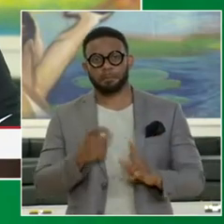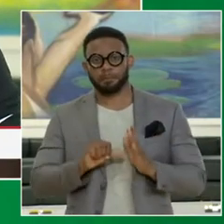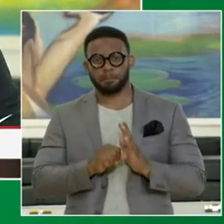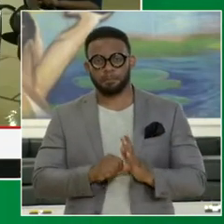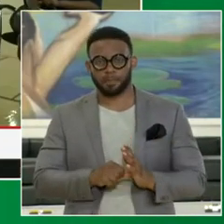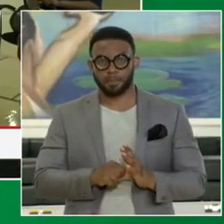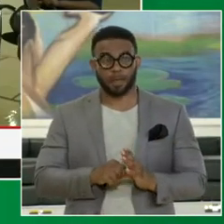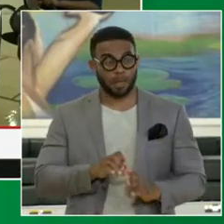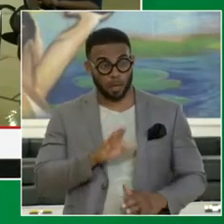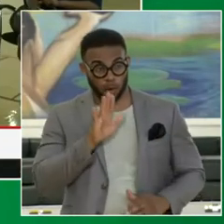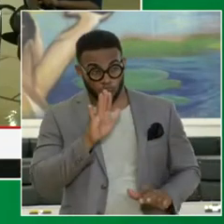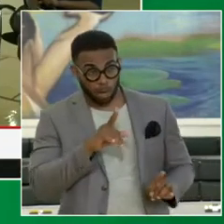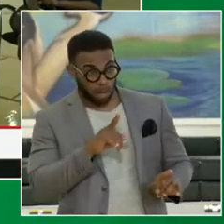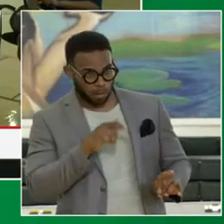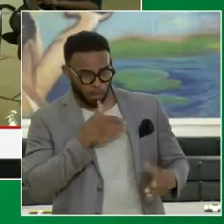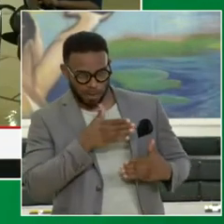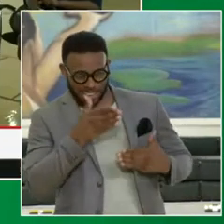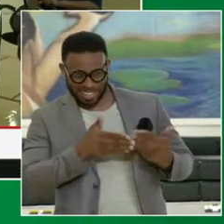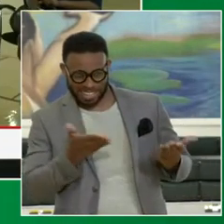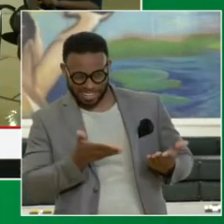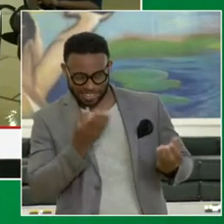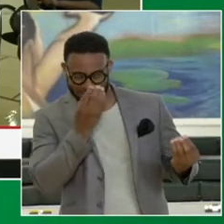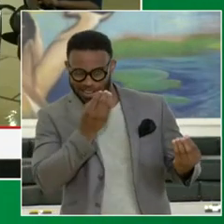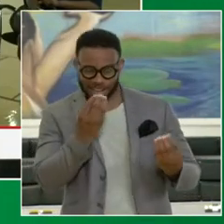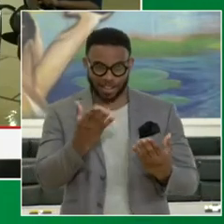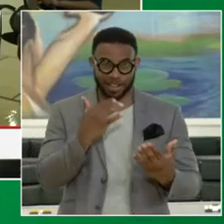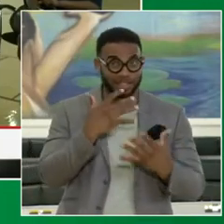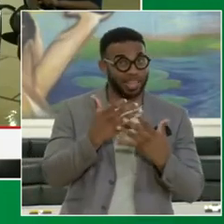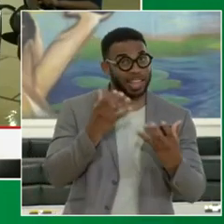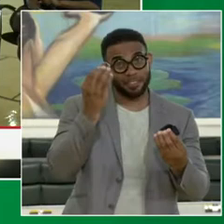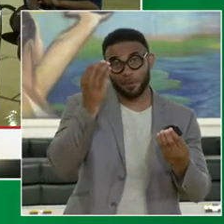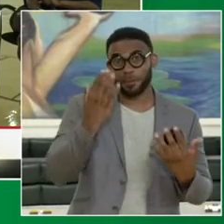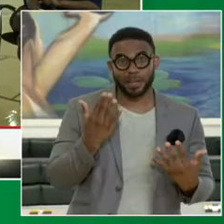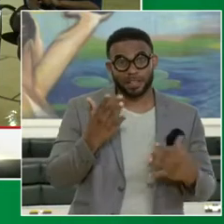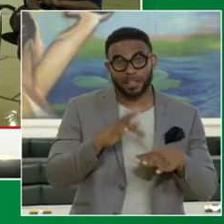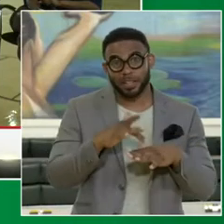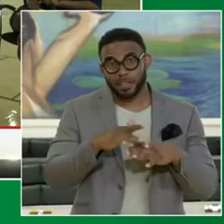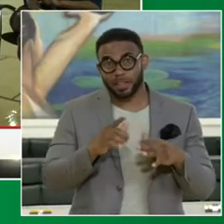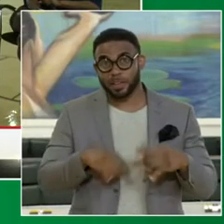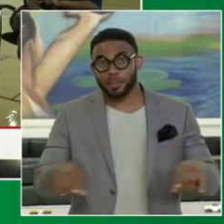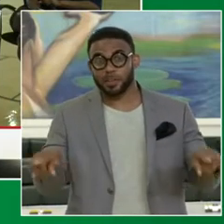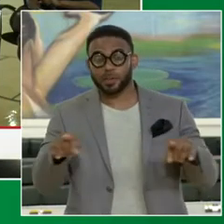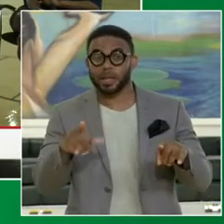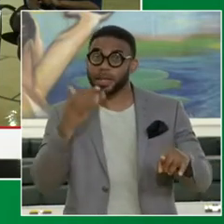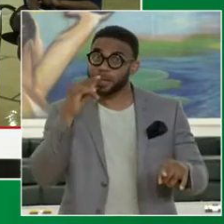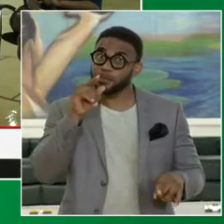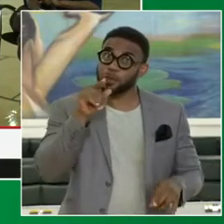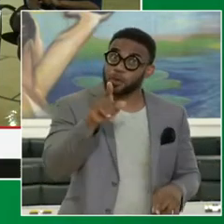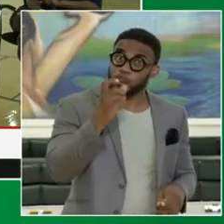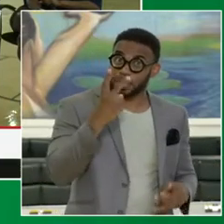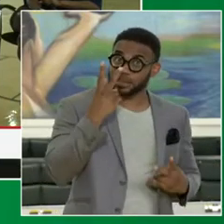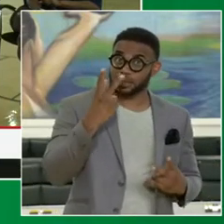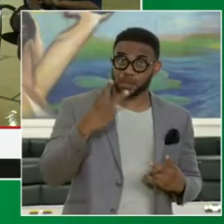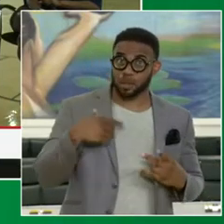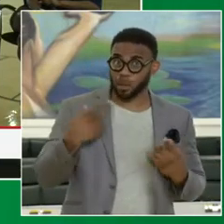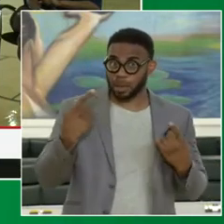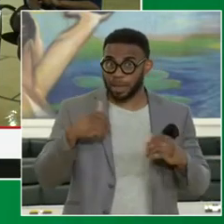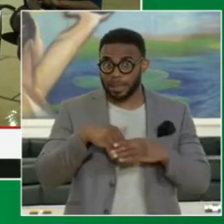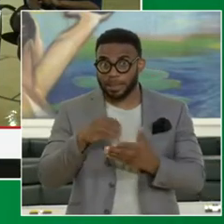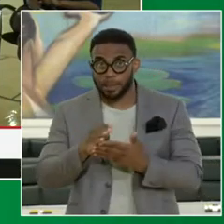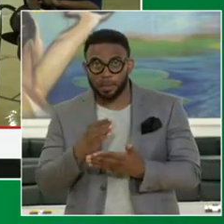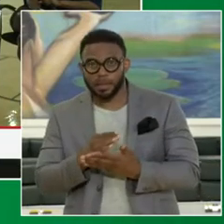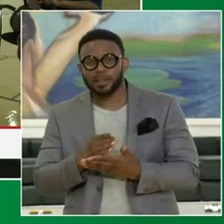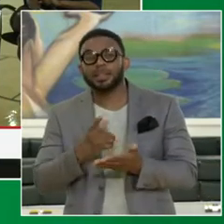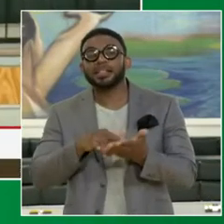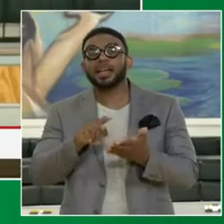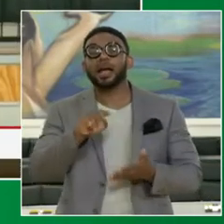Great. So we're going to end here. There was a lot of information that we threw out to folks. So if you want to see what's in the budget,